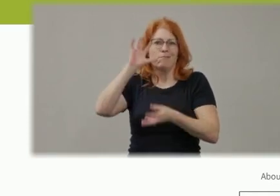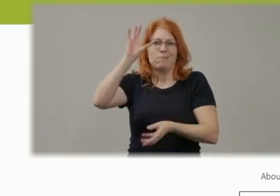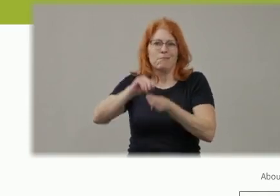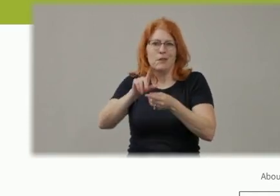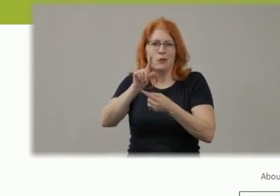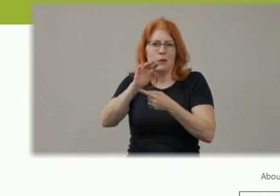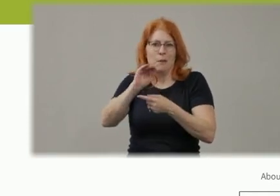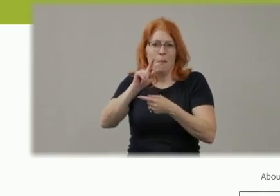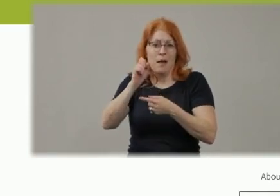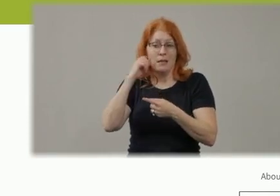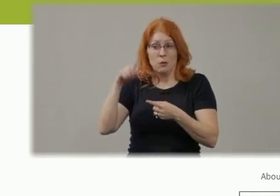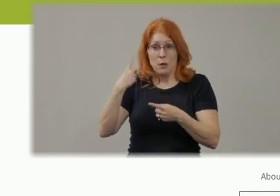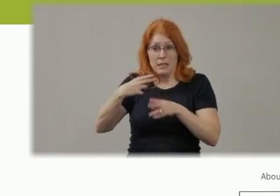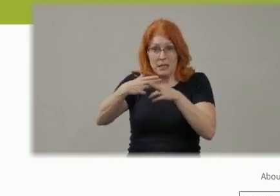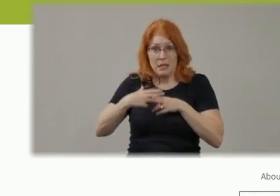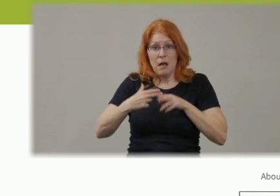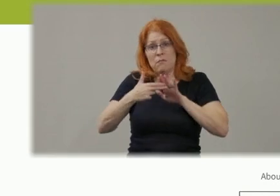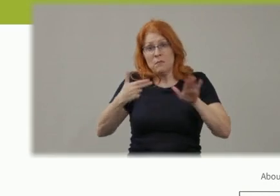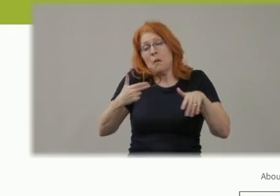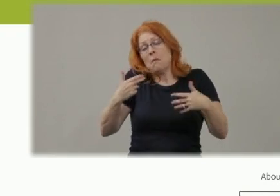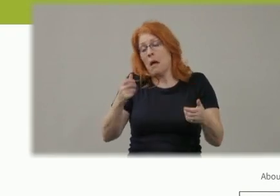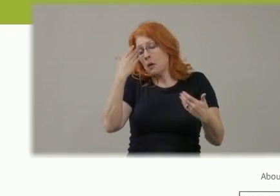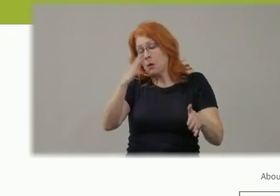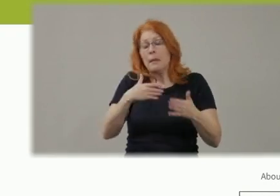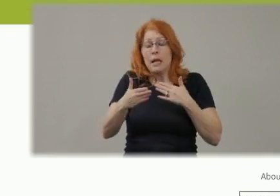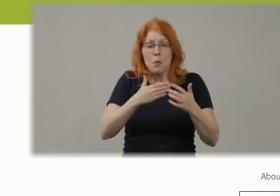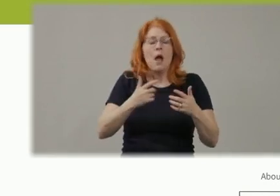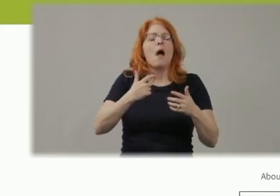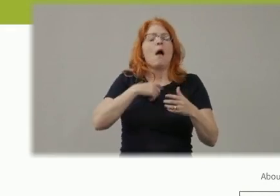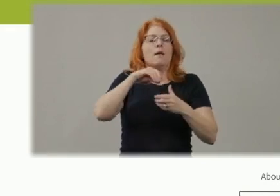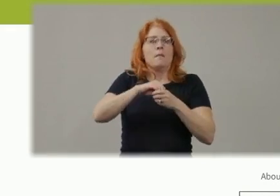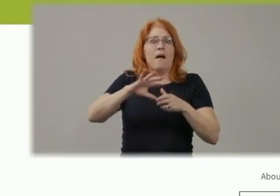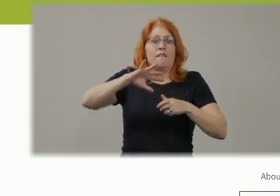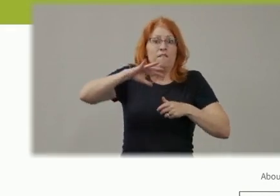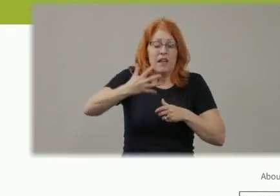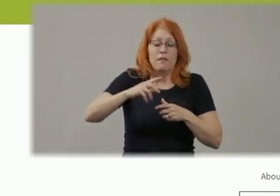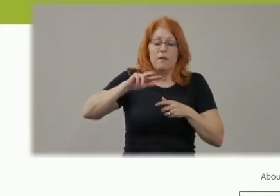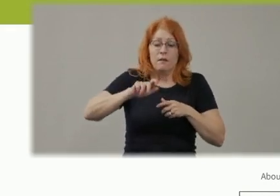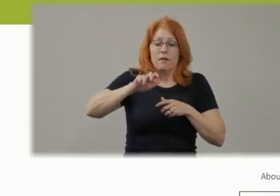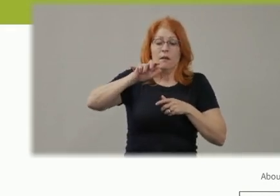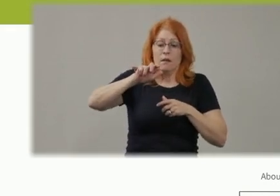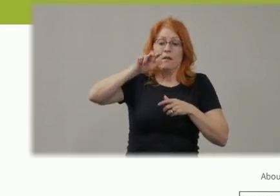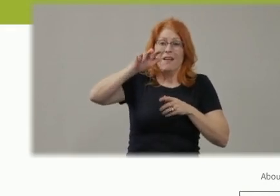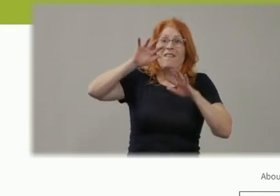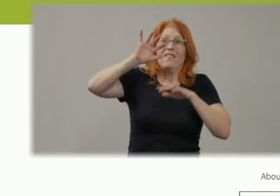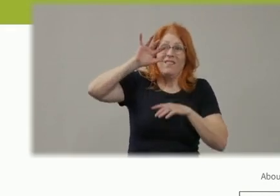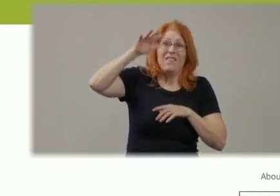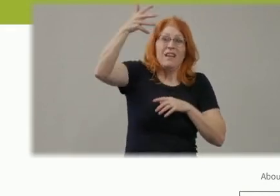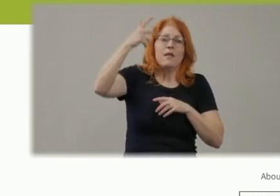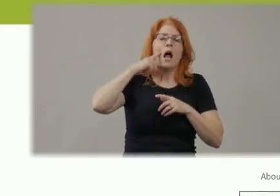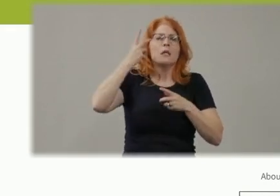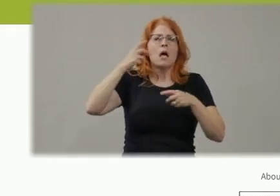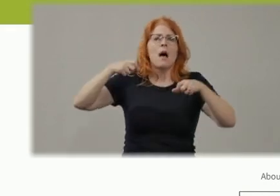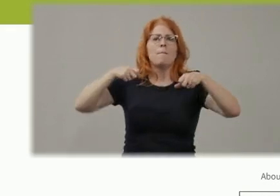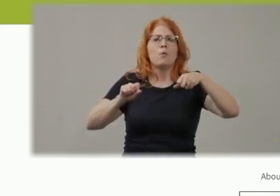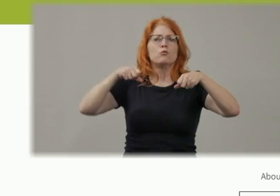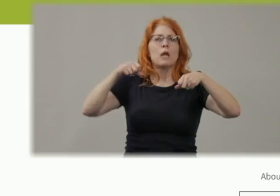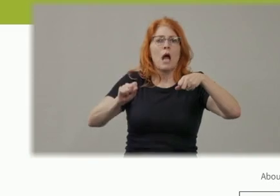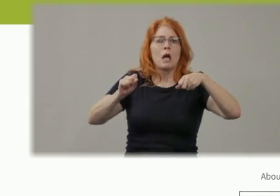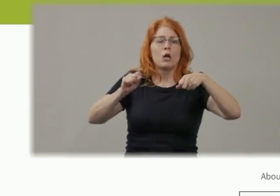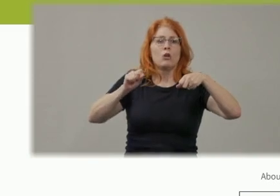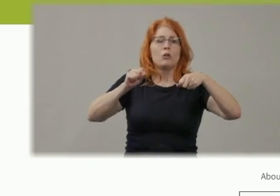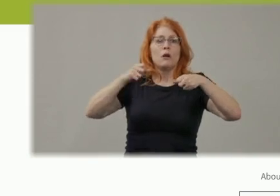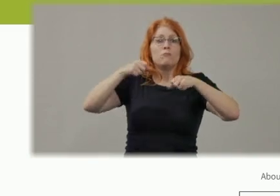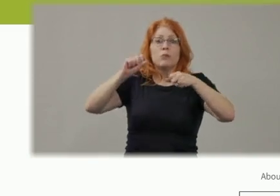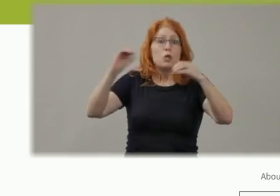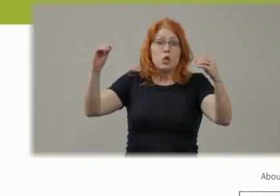me crazy, I don't know. But anyways, I did that, and on my way to my 5th peak, I watched a motorcycle driver